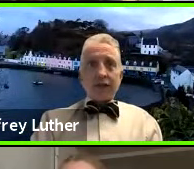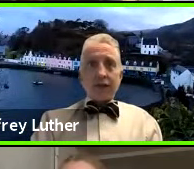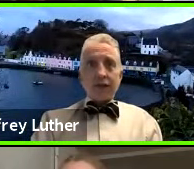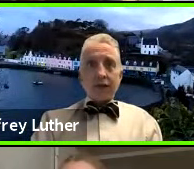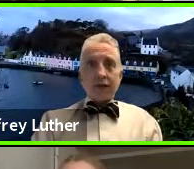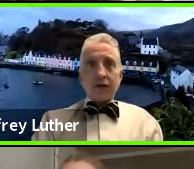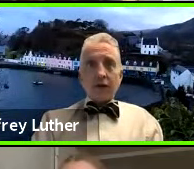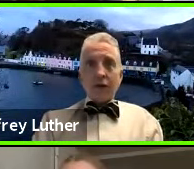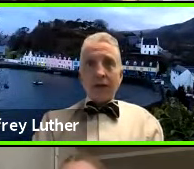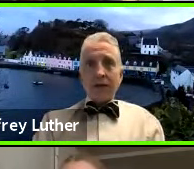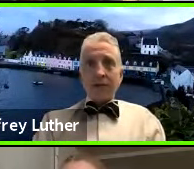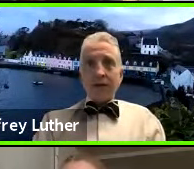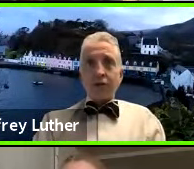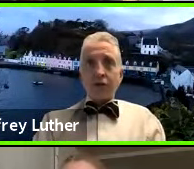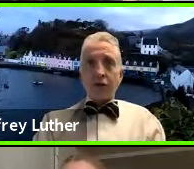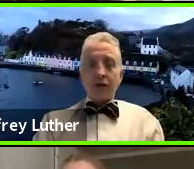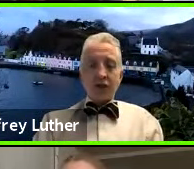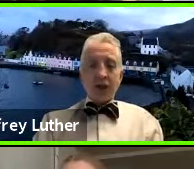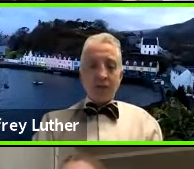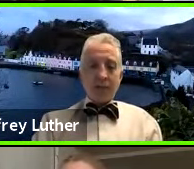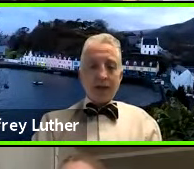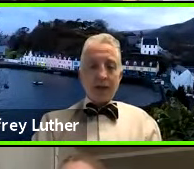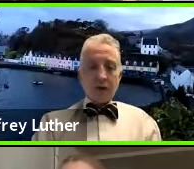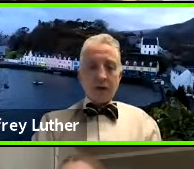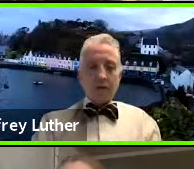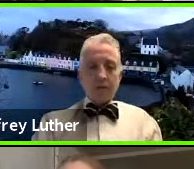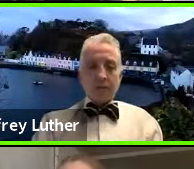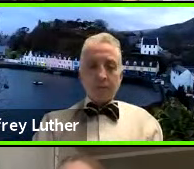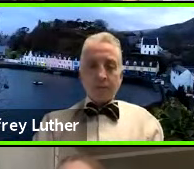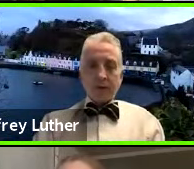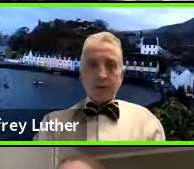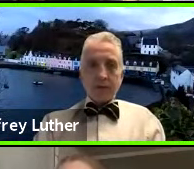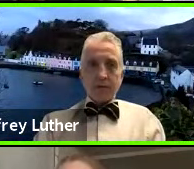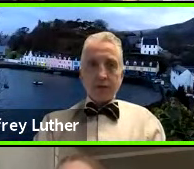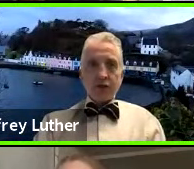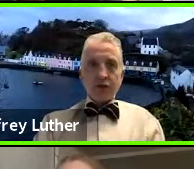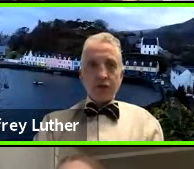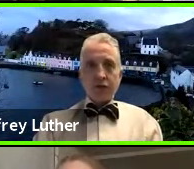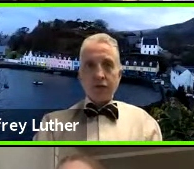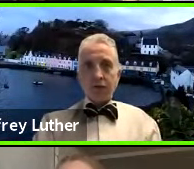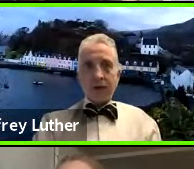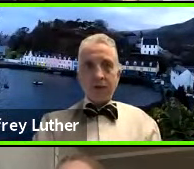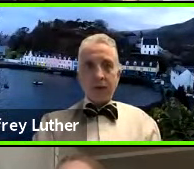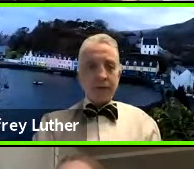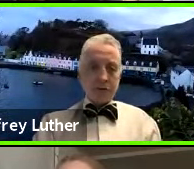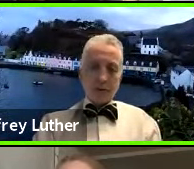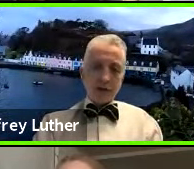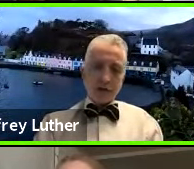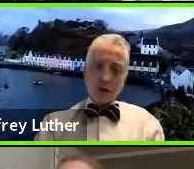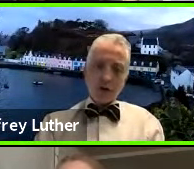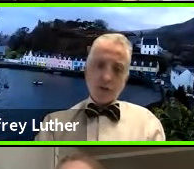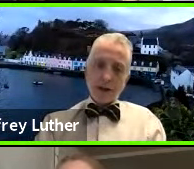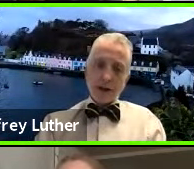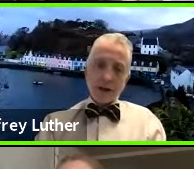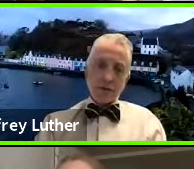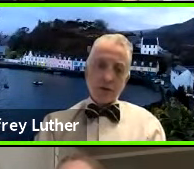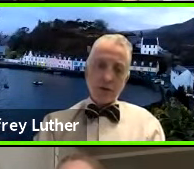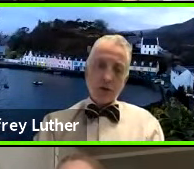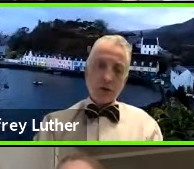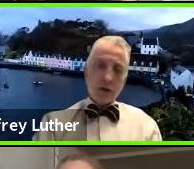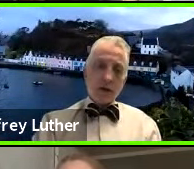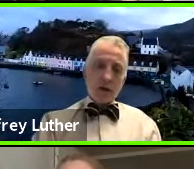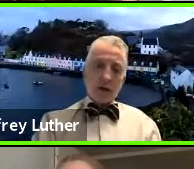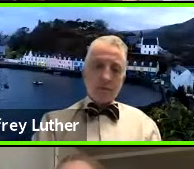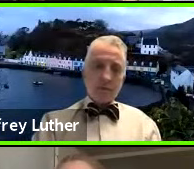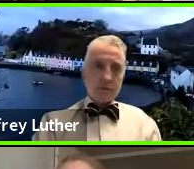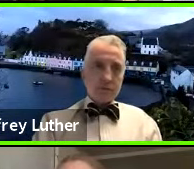needs a way to be administered so that it's not dependent on physicians and nurses rifling through patients' charts and writing letters and